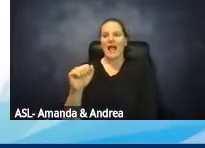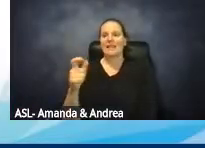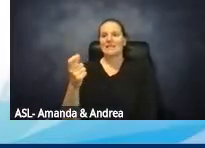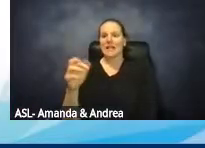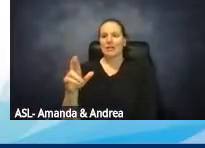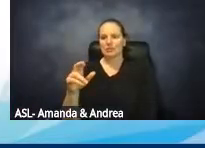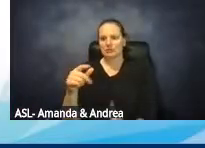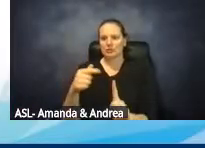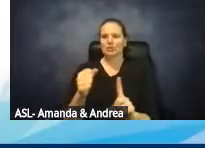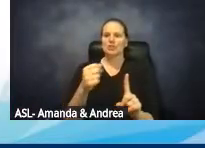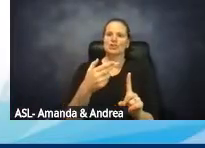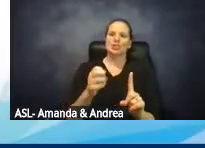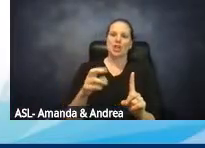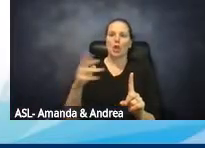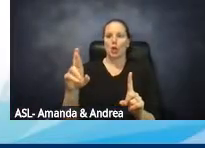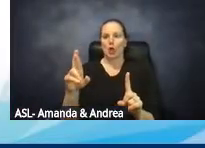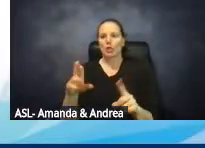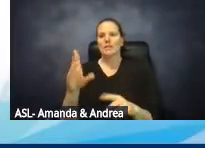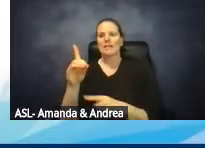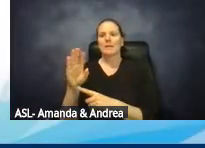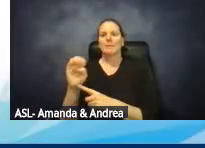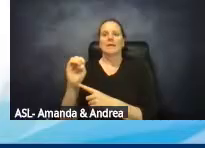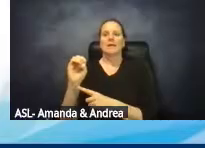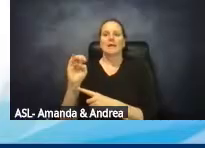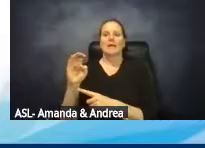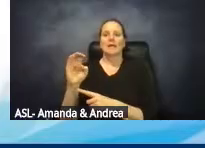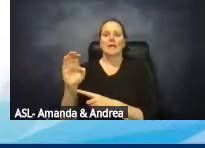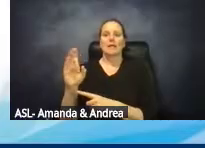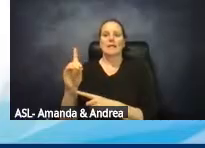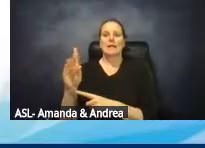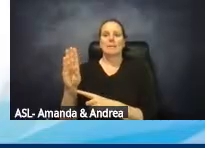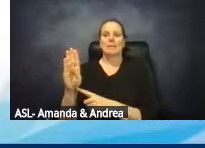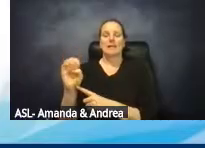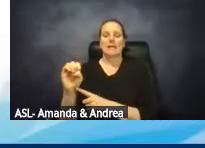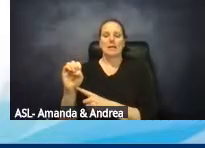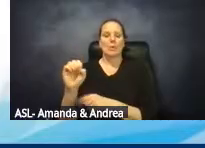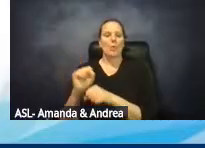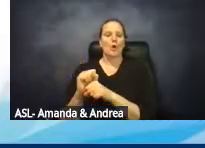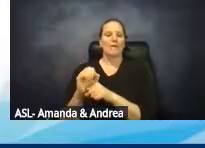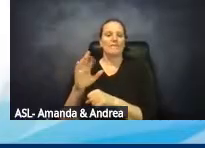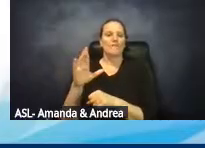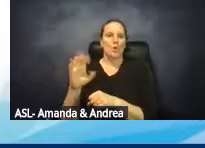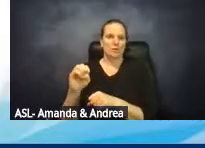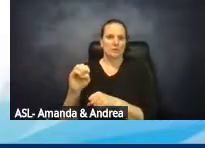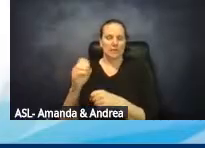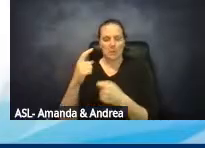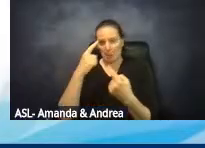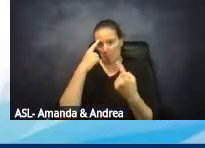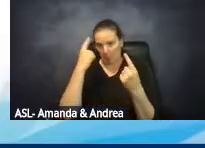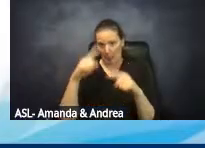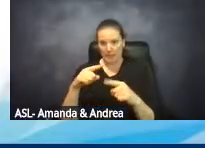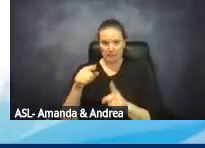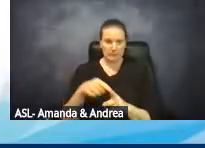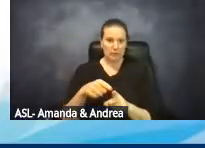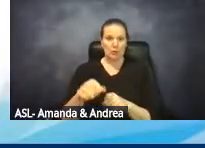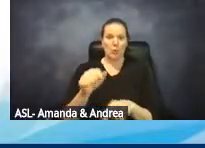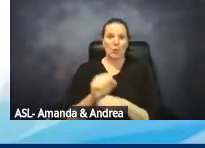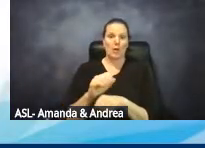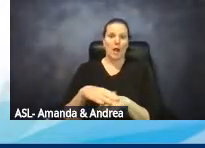the DBE and Workforce Equity Compliance Specialist working on the IBR program. Next